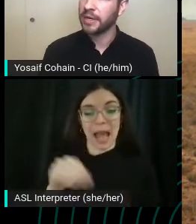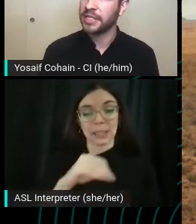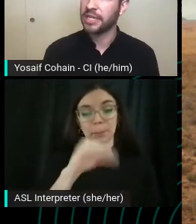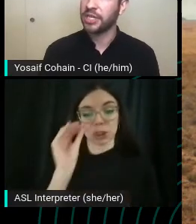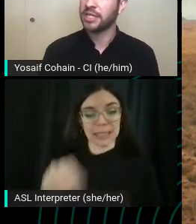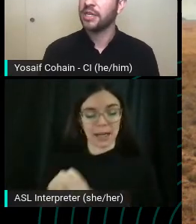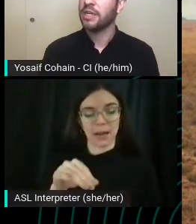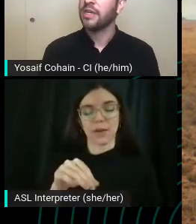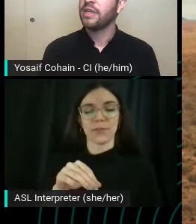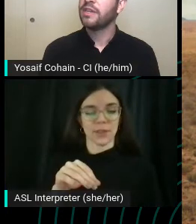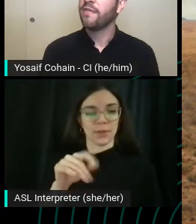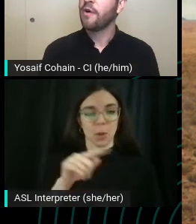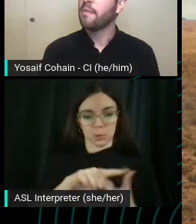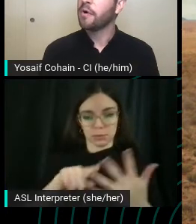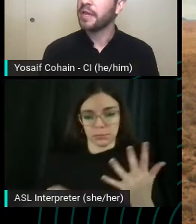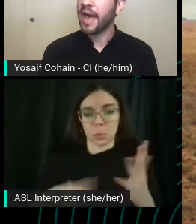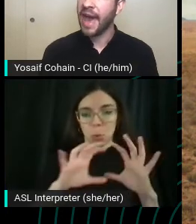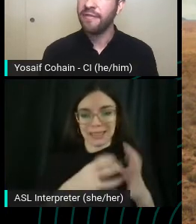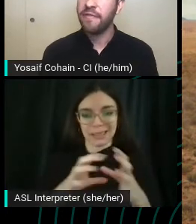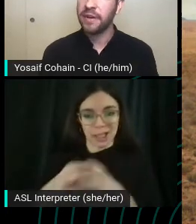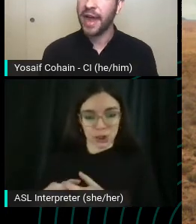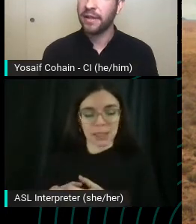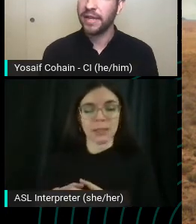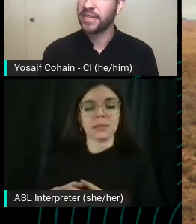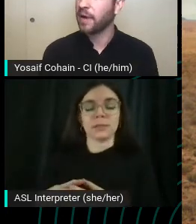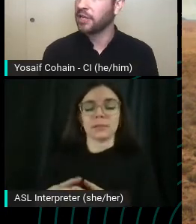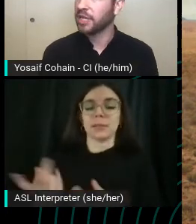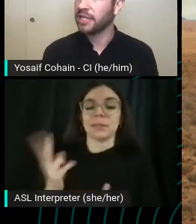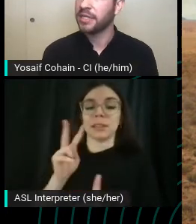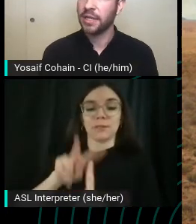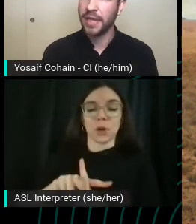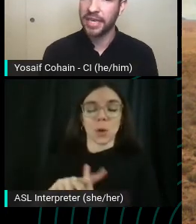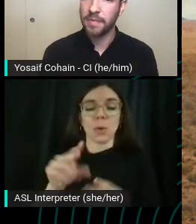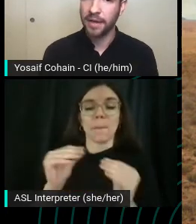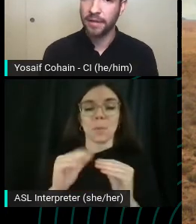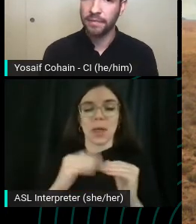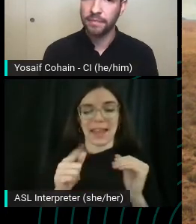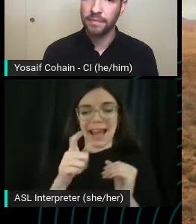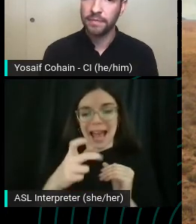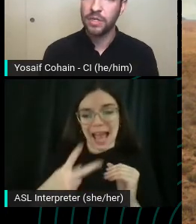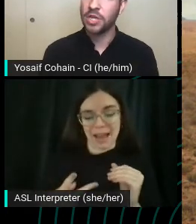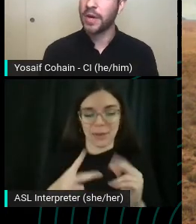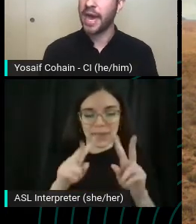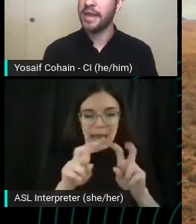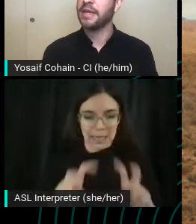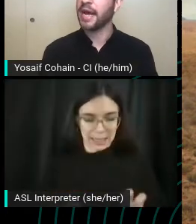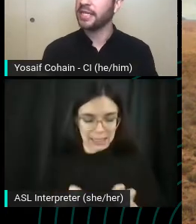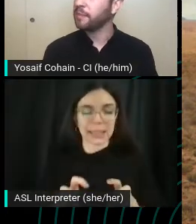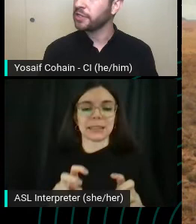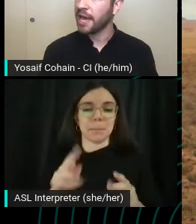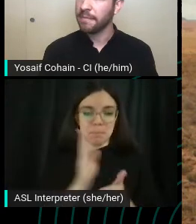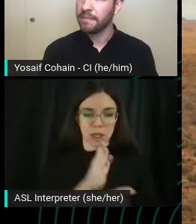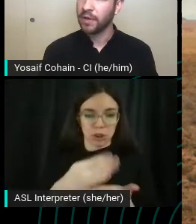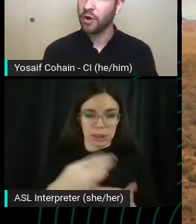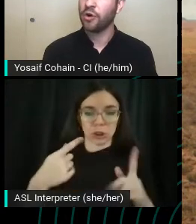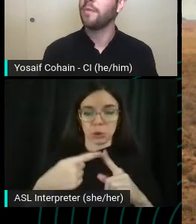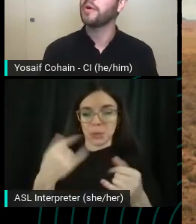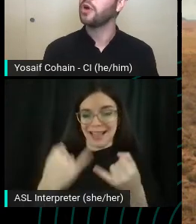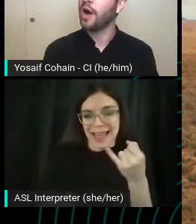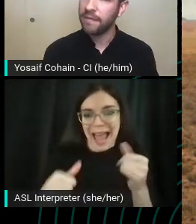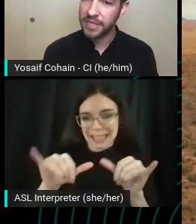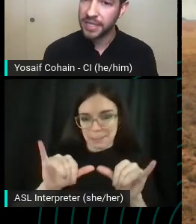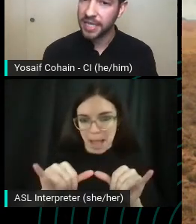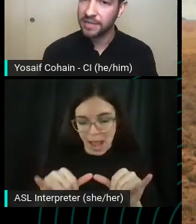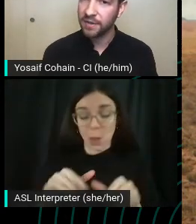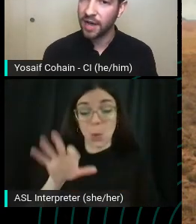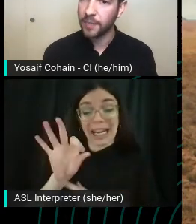breakaway organizations devote more than half of their analytics budget to the last mile. So again, 90% or almost